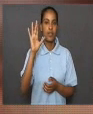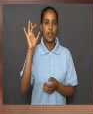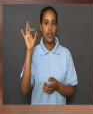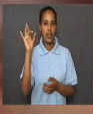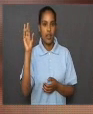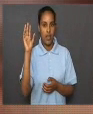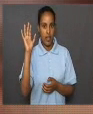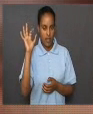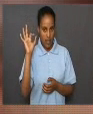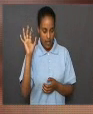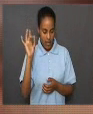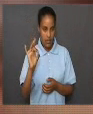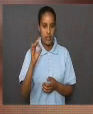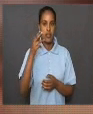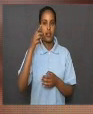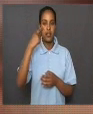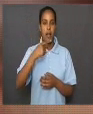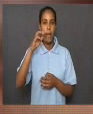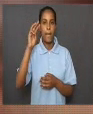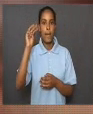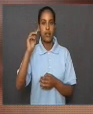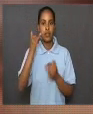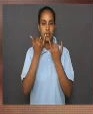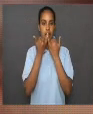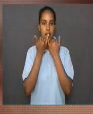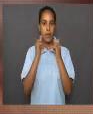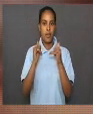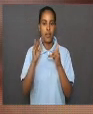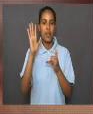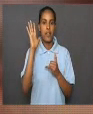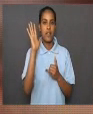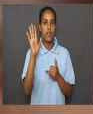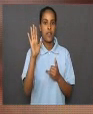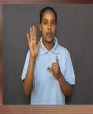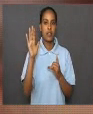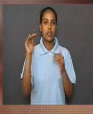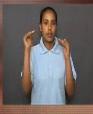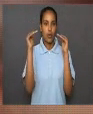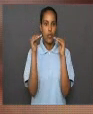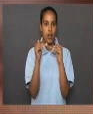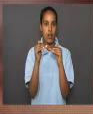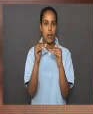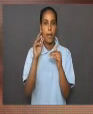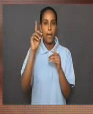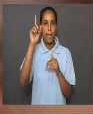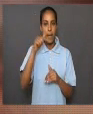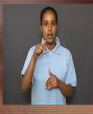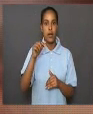158 grams per mole divided by 5 equivalents per